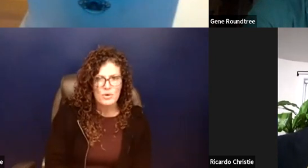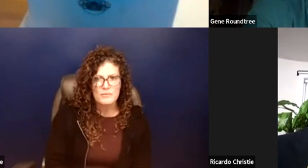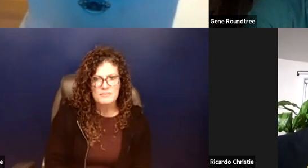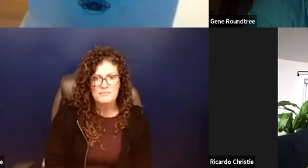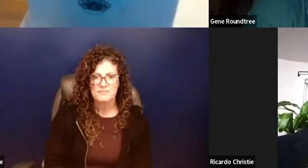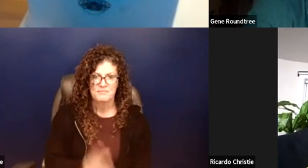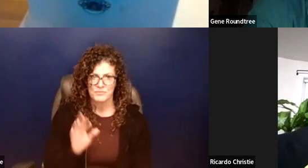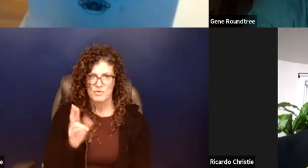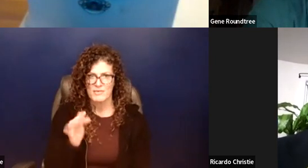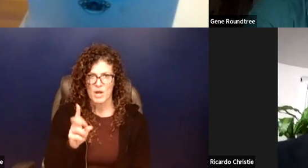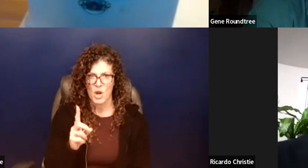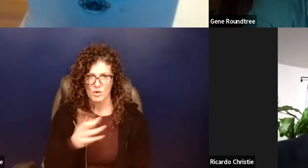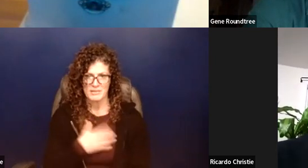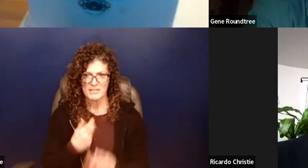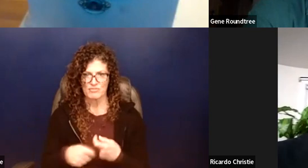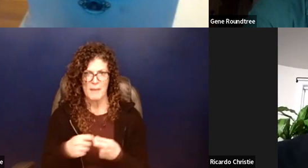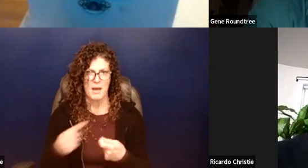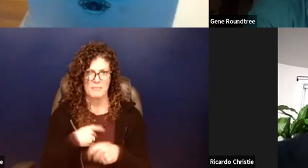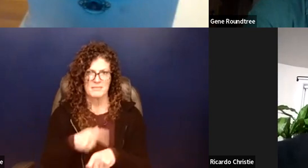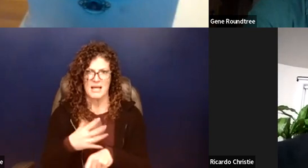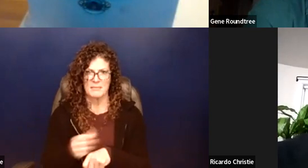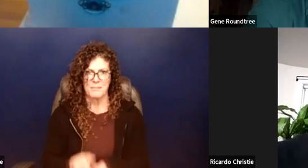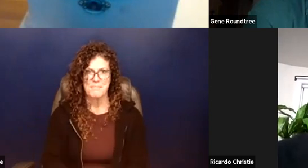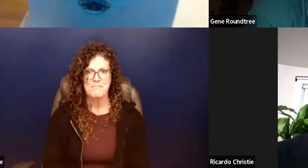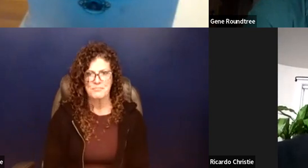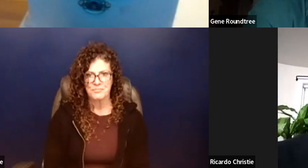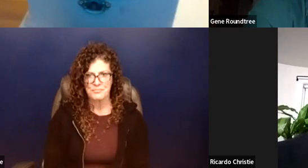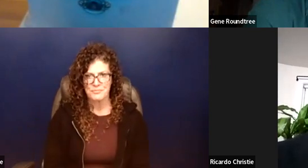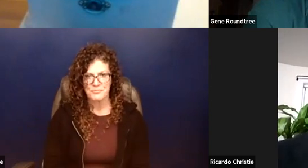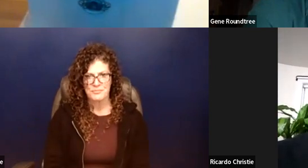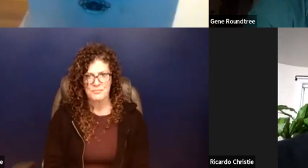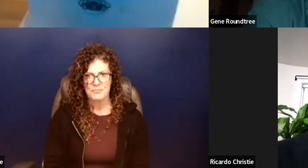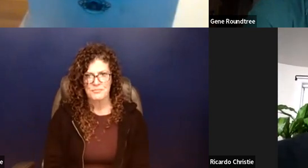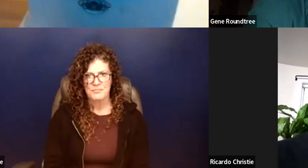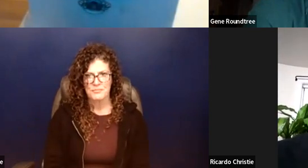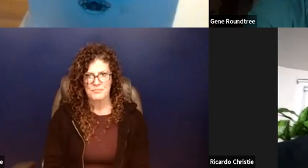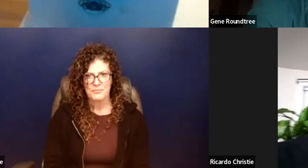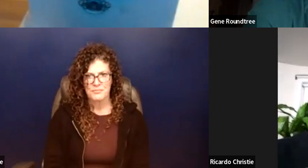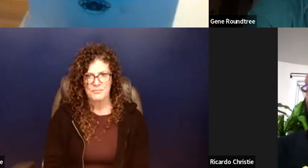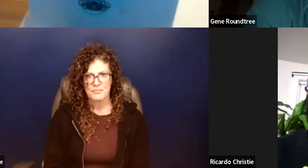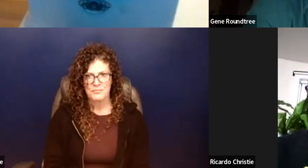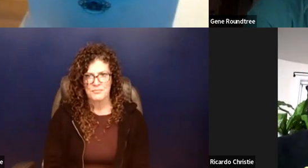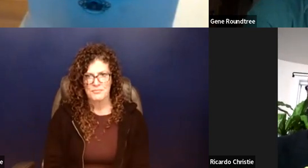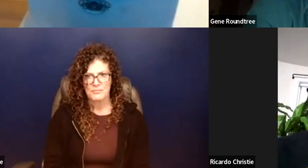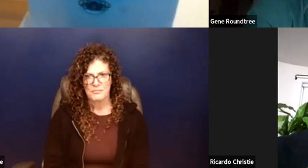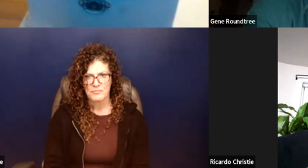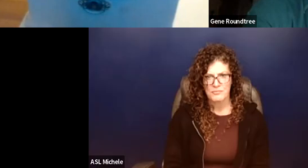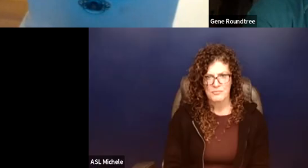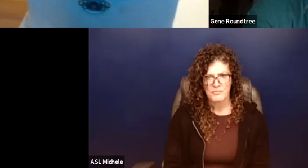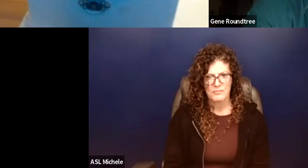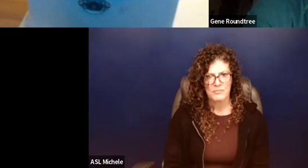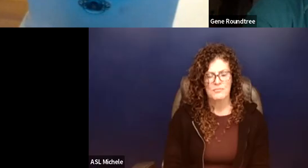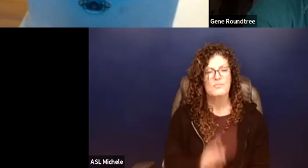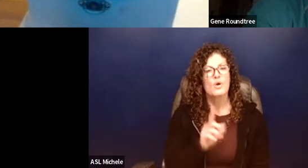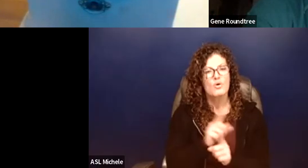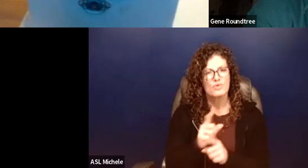Ricardo, if you could start wrapping up because your 10 minutes are up. Yep. Pretty much one last thing is making sure that we